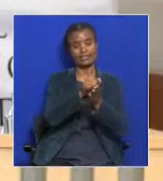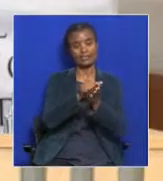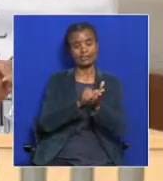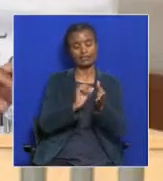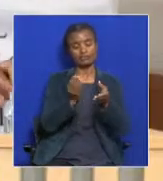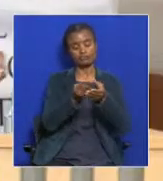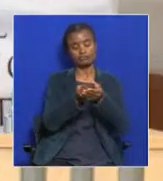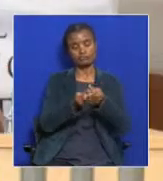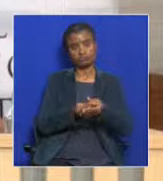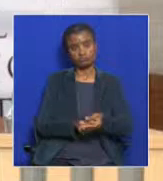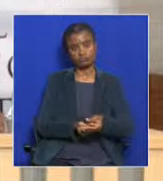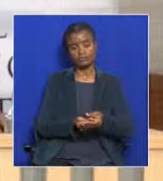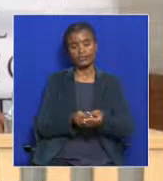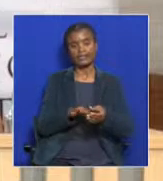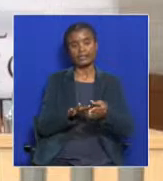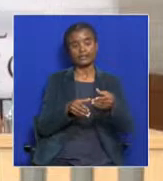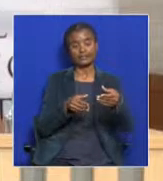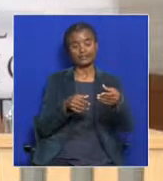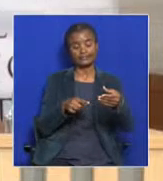On this matter,